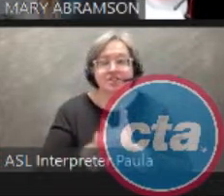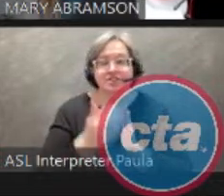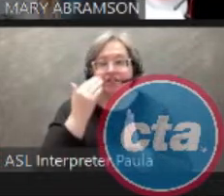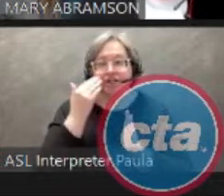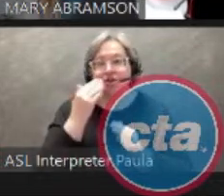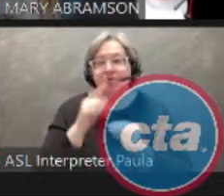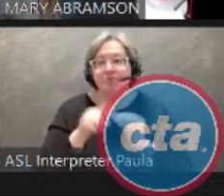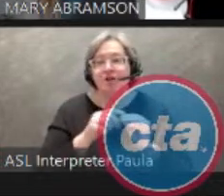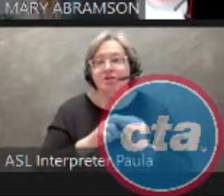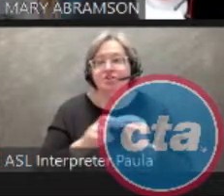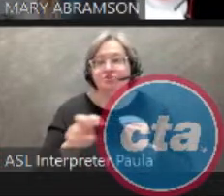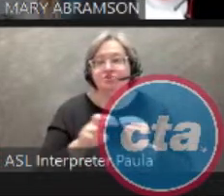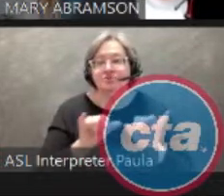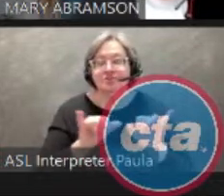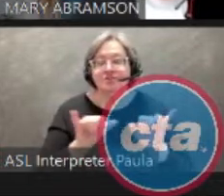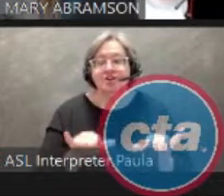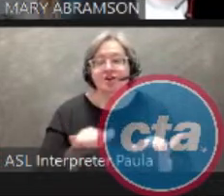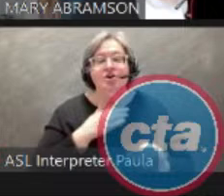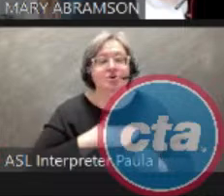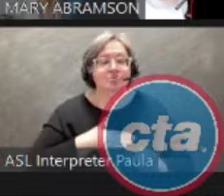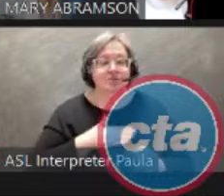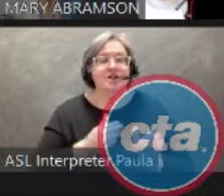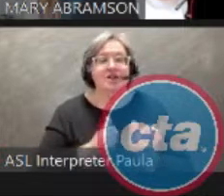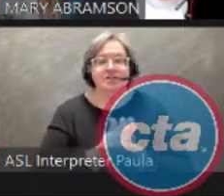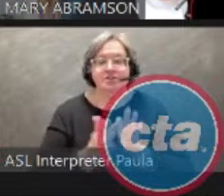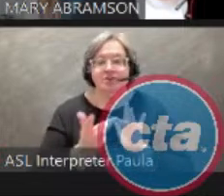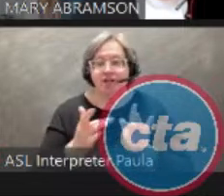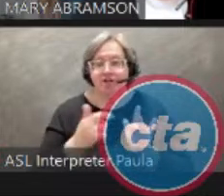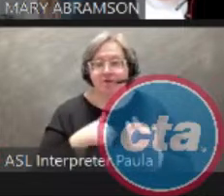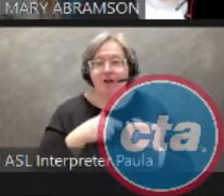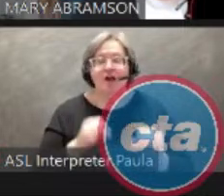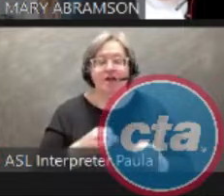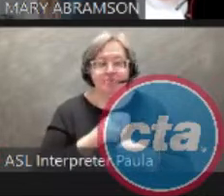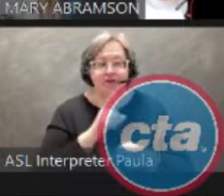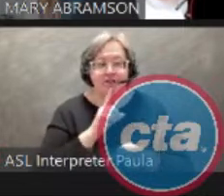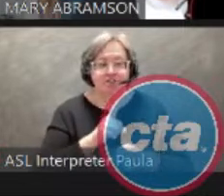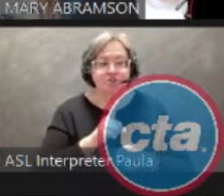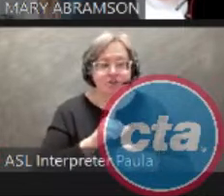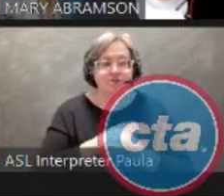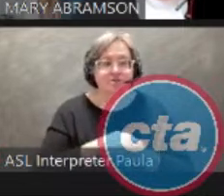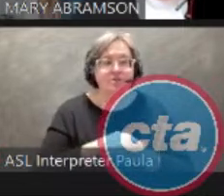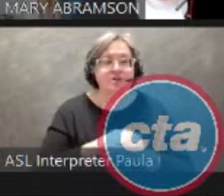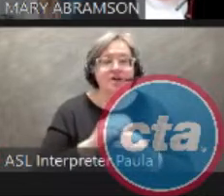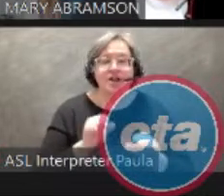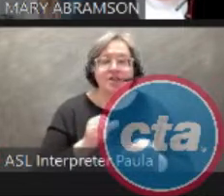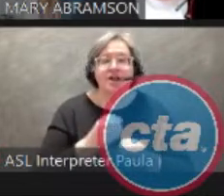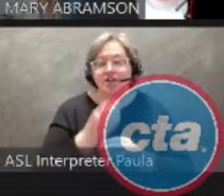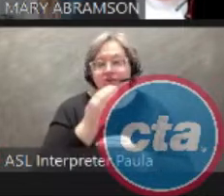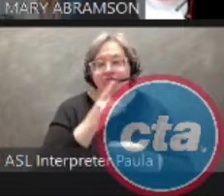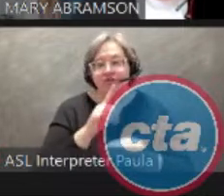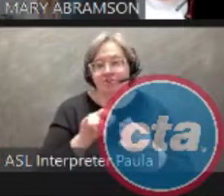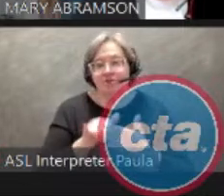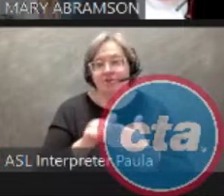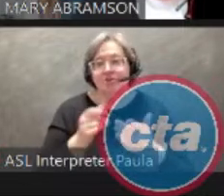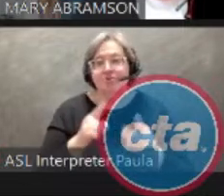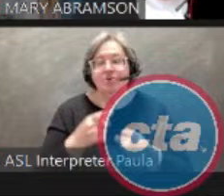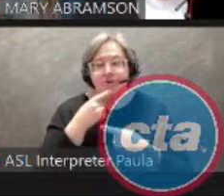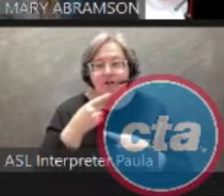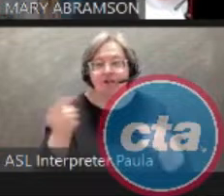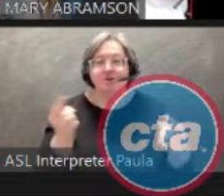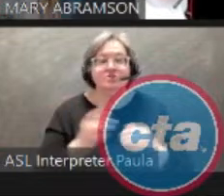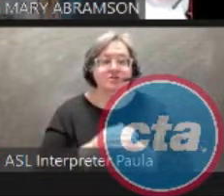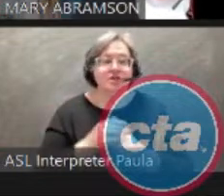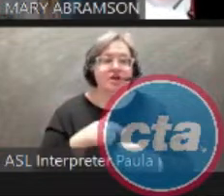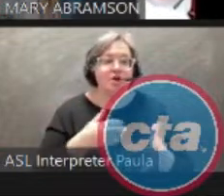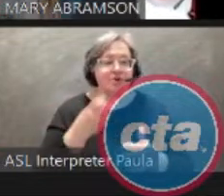the transportation systems, please have them get in contact with me so I can make sure that they get information about that when we put the job announcement out, because I'd